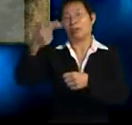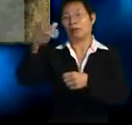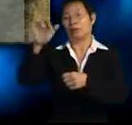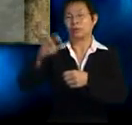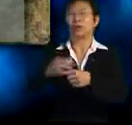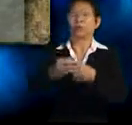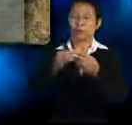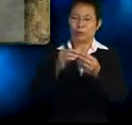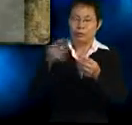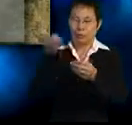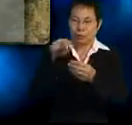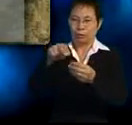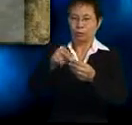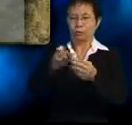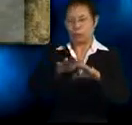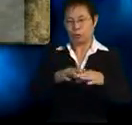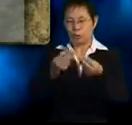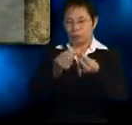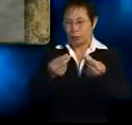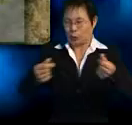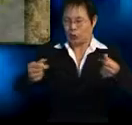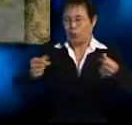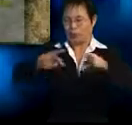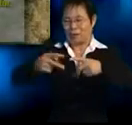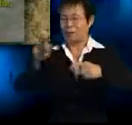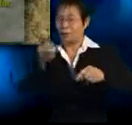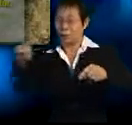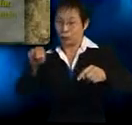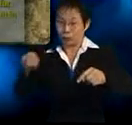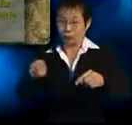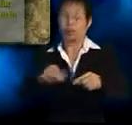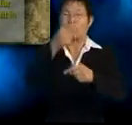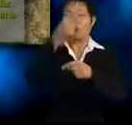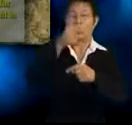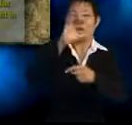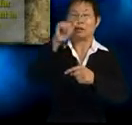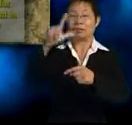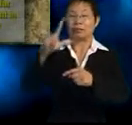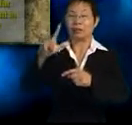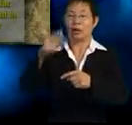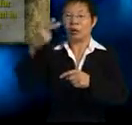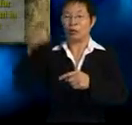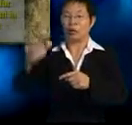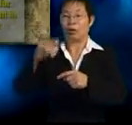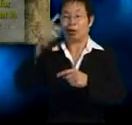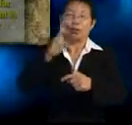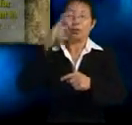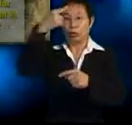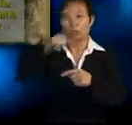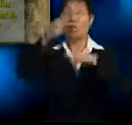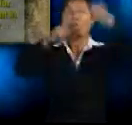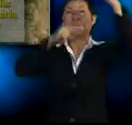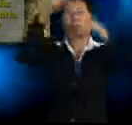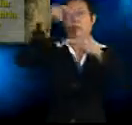used to neutralize acidic soils. Calcium hydroxide is used to produce mortar for buildings, concrete